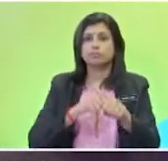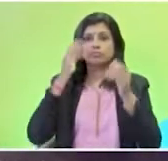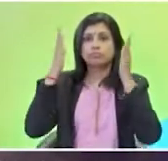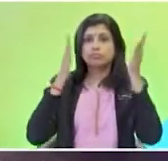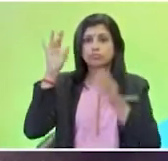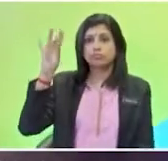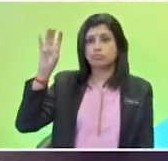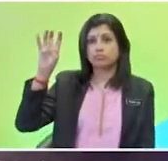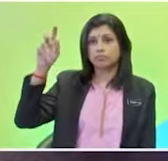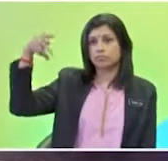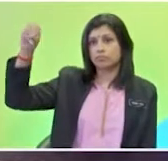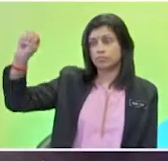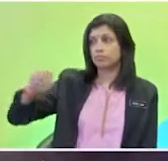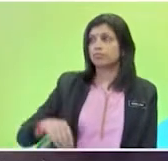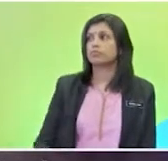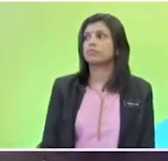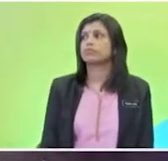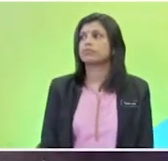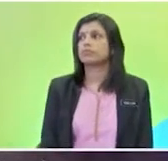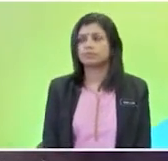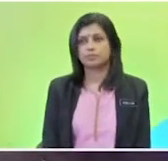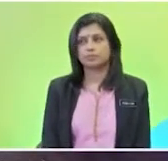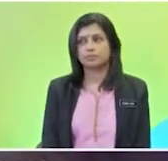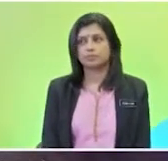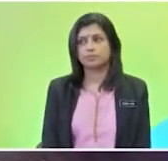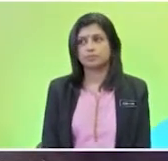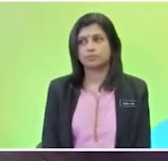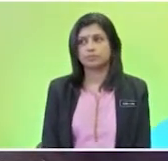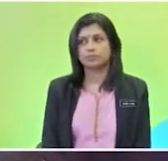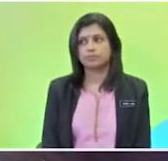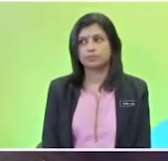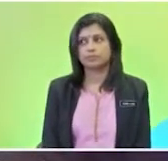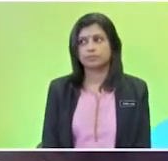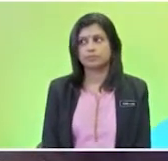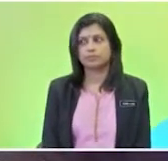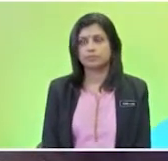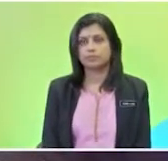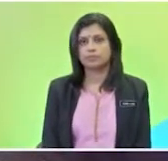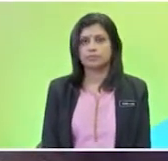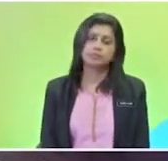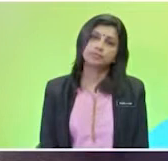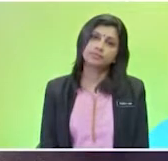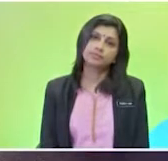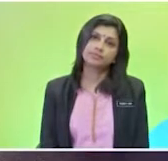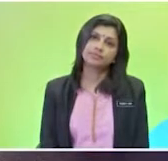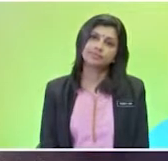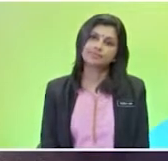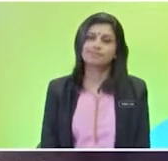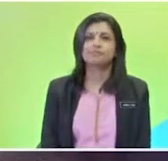right. Let me quickly erase this. Okay. All right.